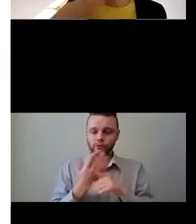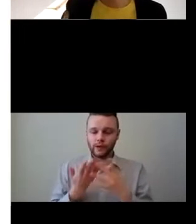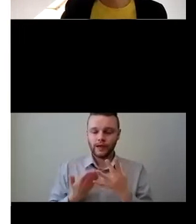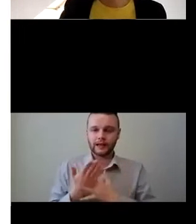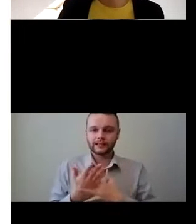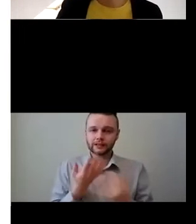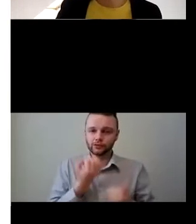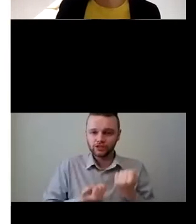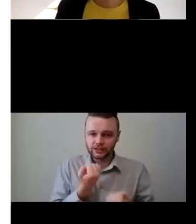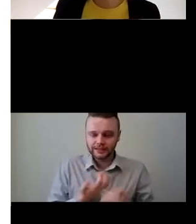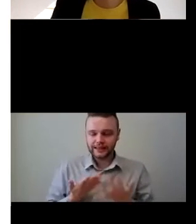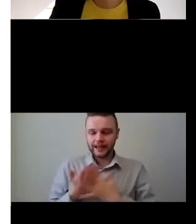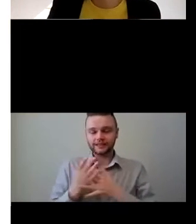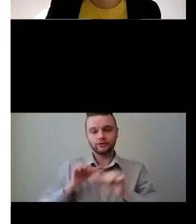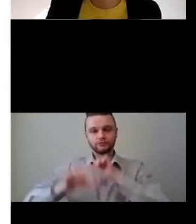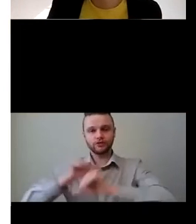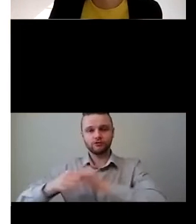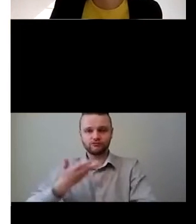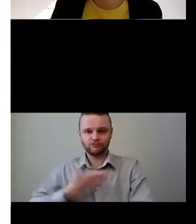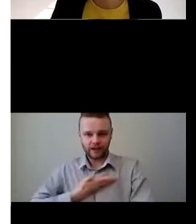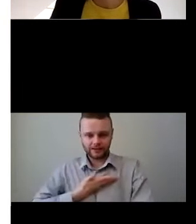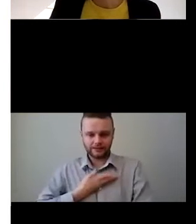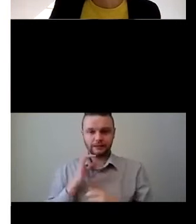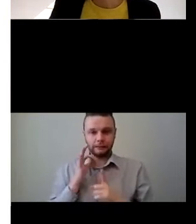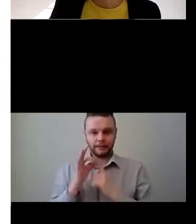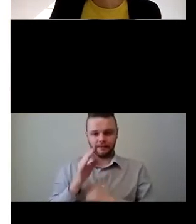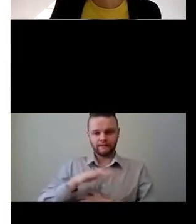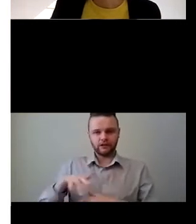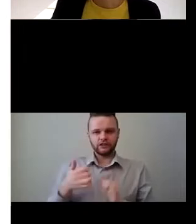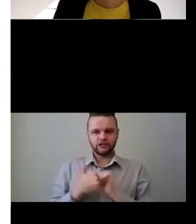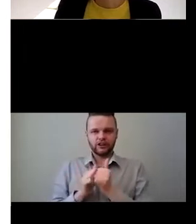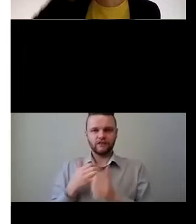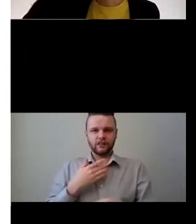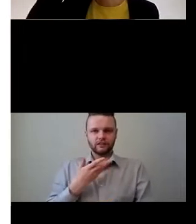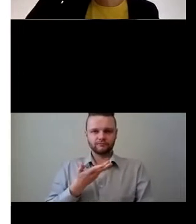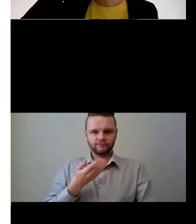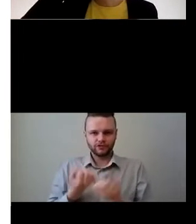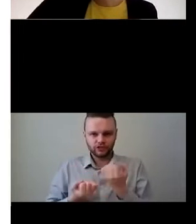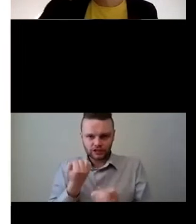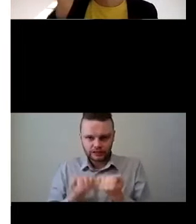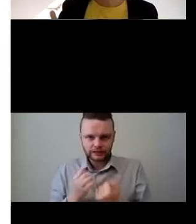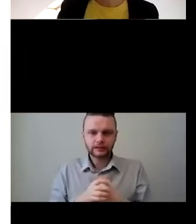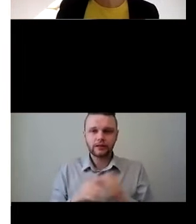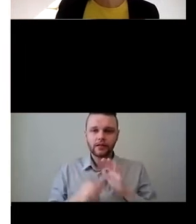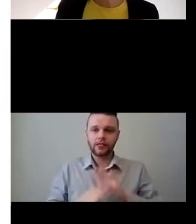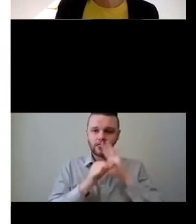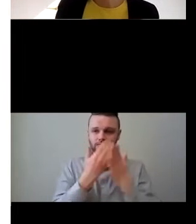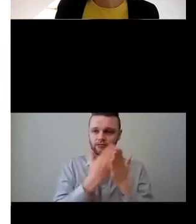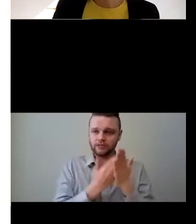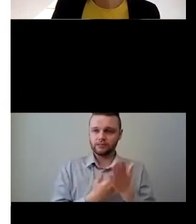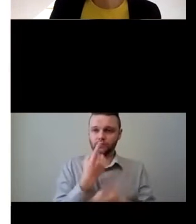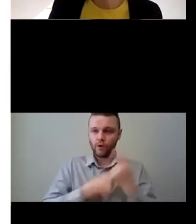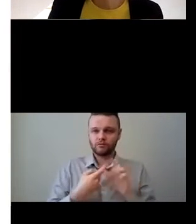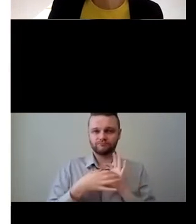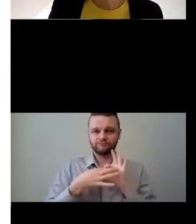to procedural rights, especially child-friendly justice. Principles are all very much relevant here, especially for